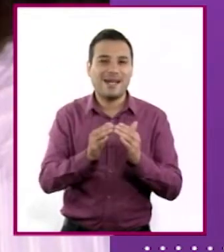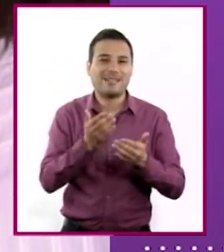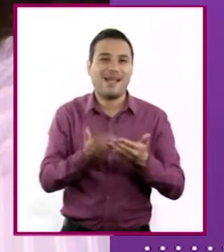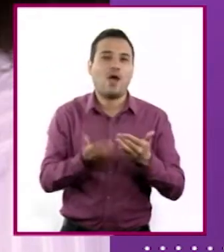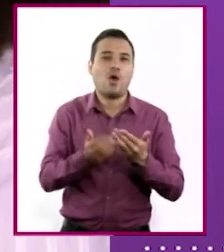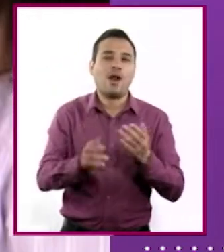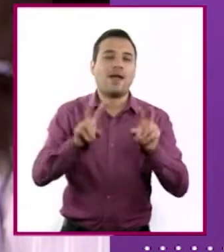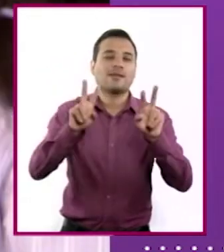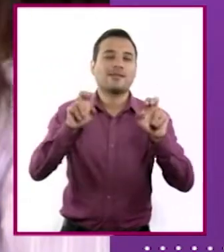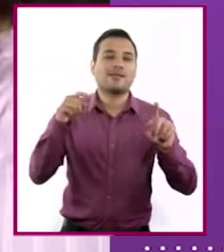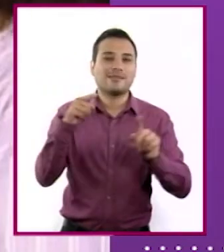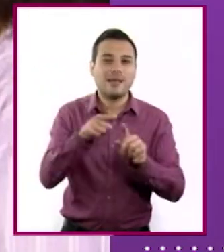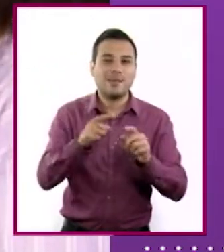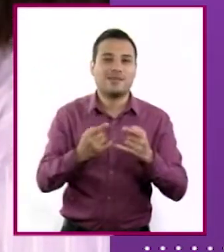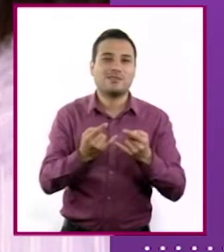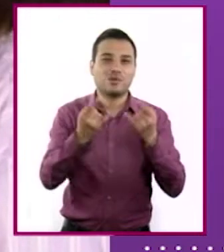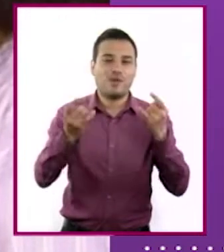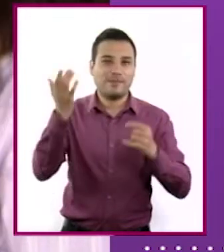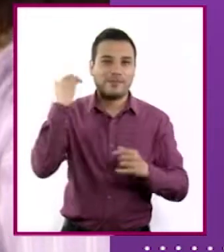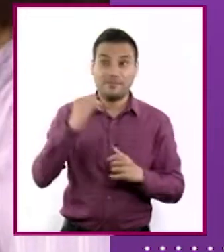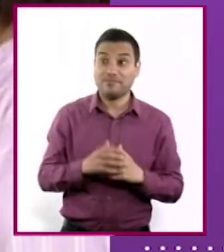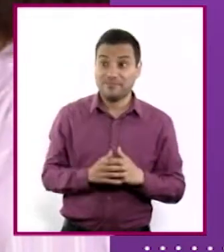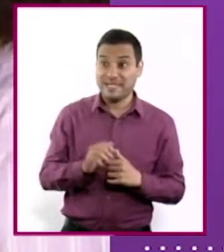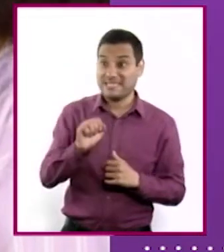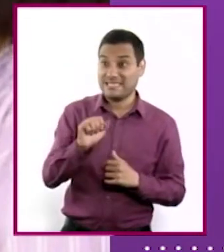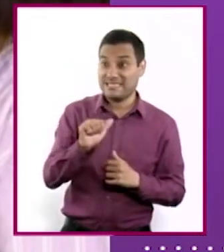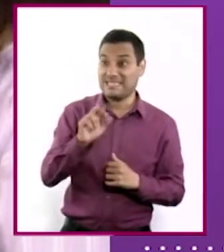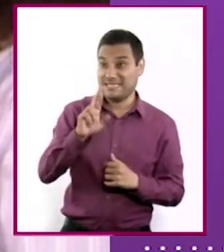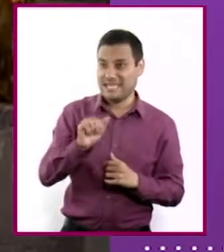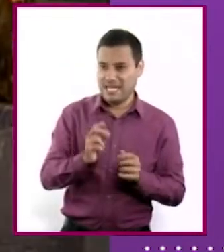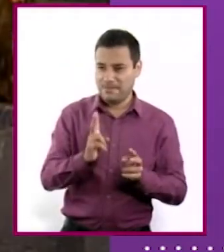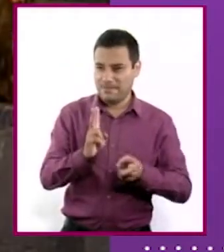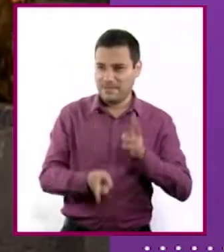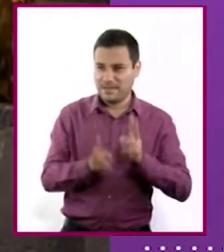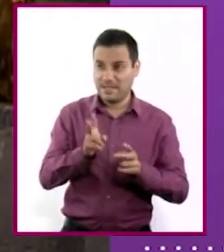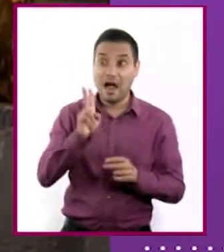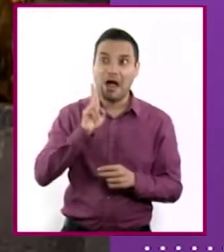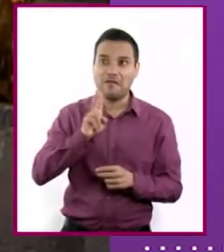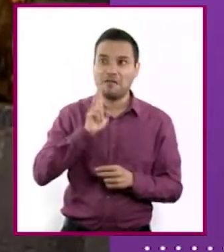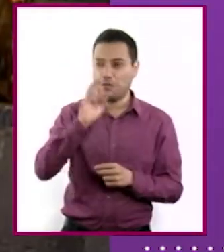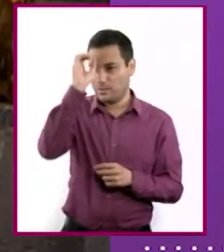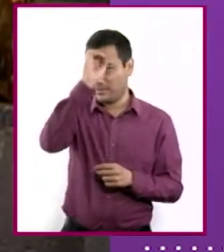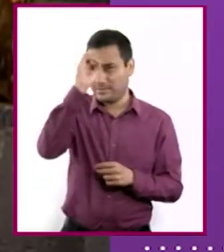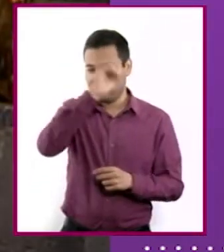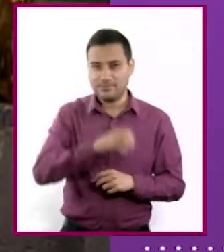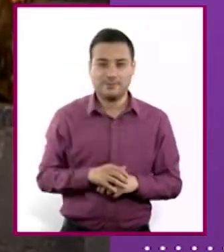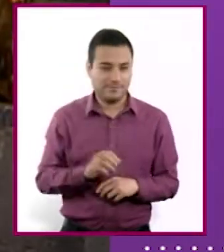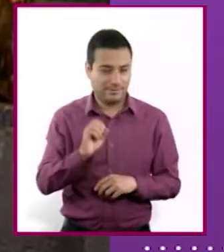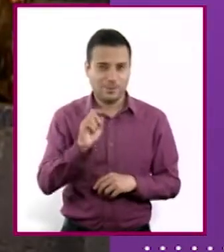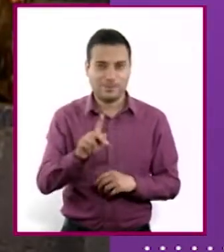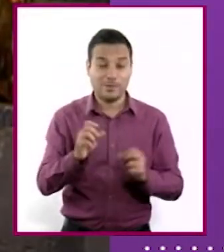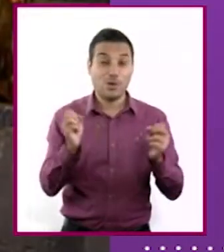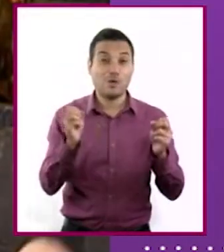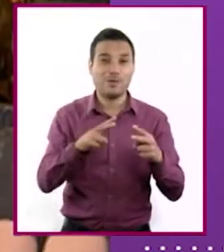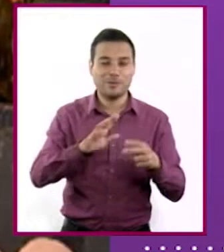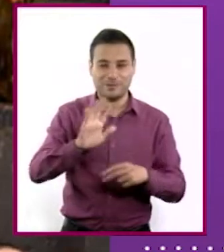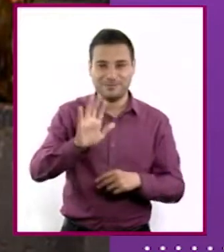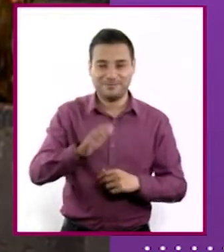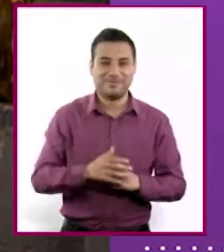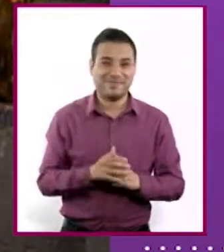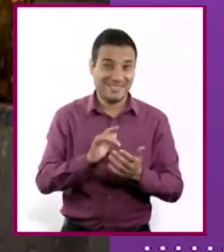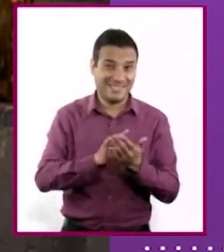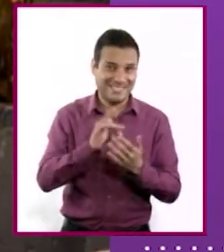Exactly, Becky. We should talk to Sarasvati. Let's see what she thinks. Okay, goodbye, Jimena, and